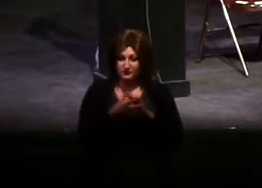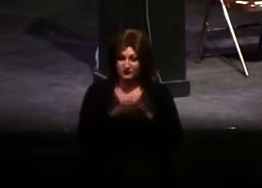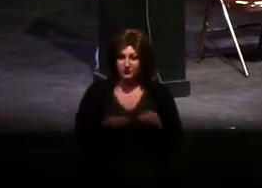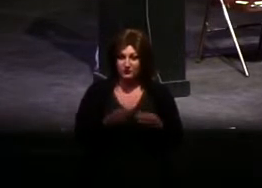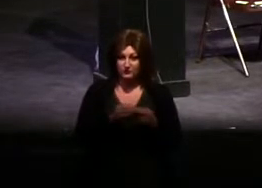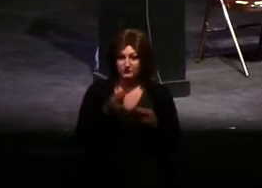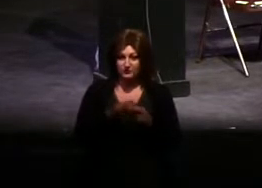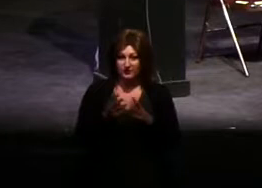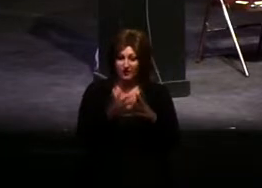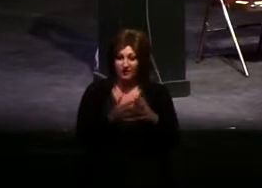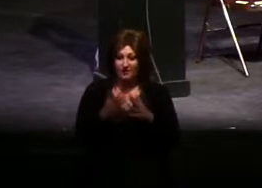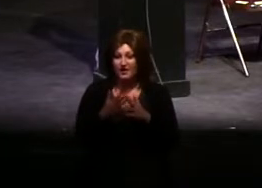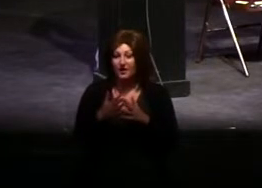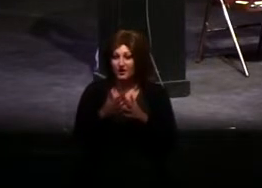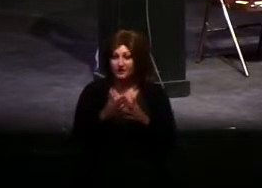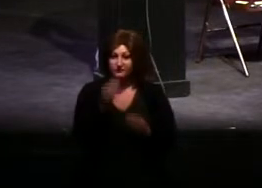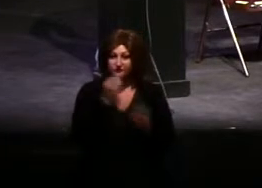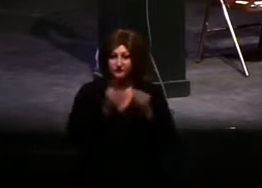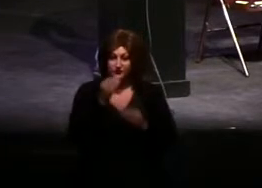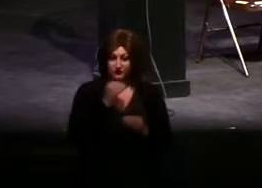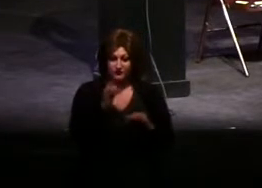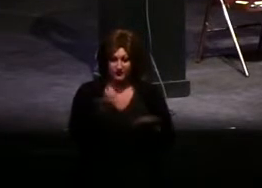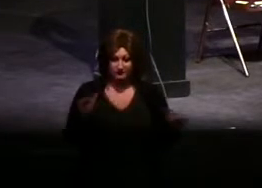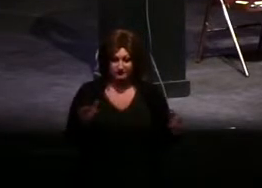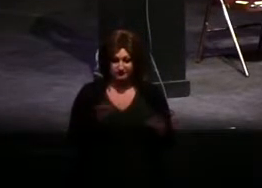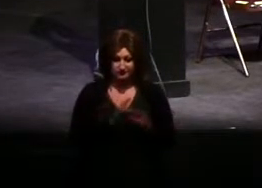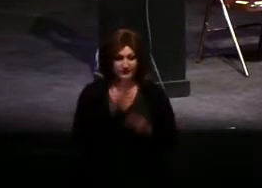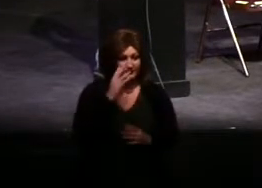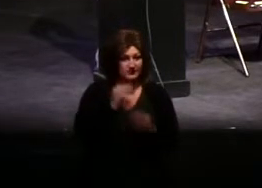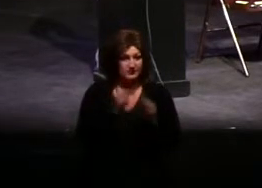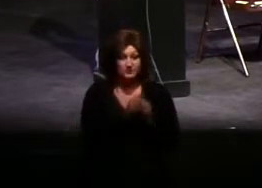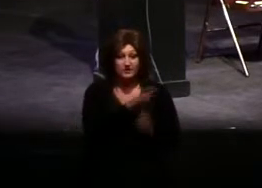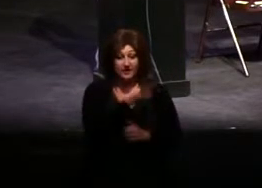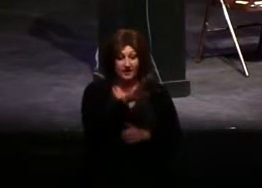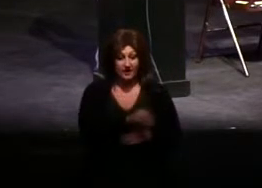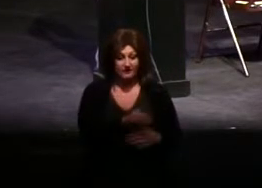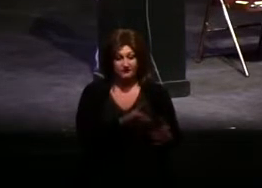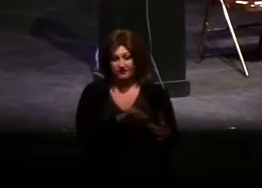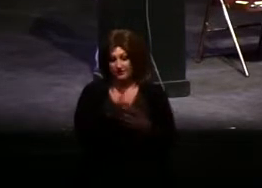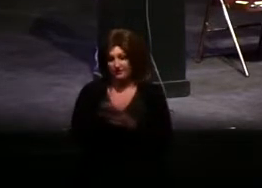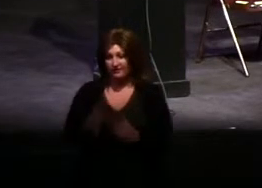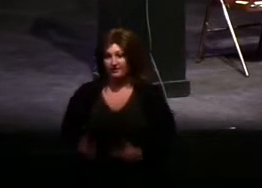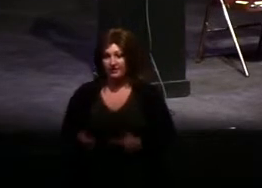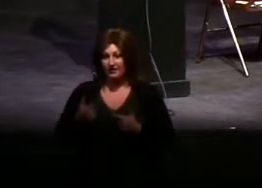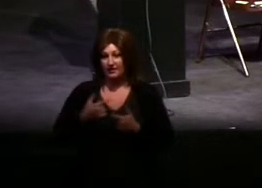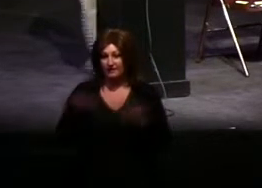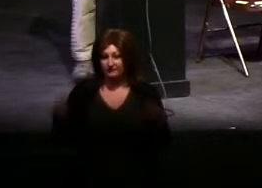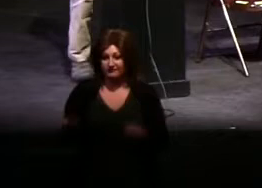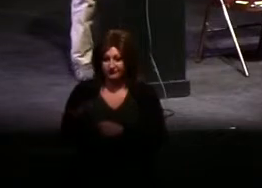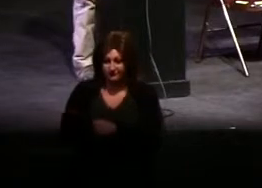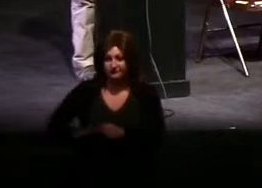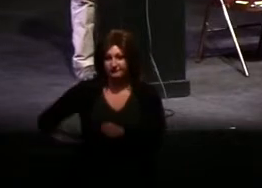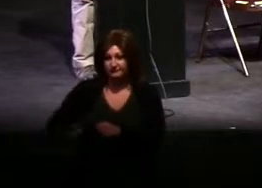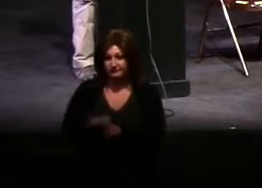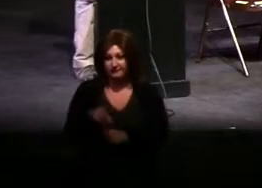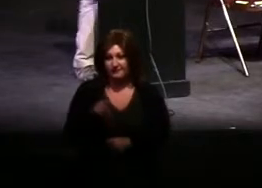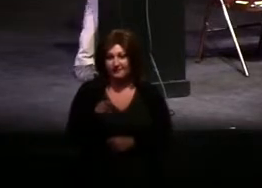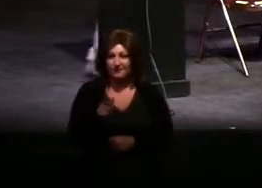called American Food, which links his experience with Africa to his life on the Palouse. Peter